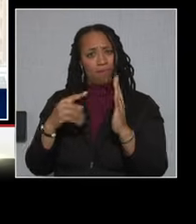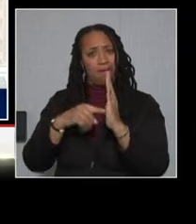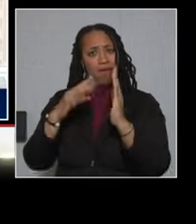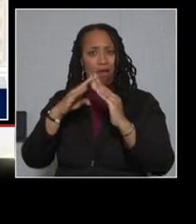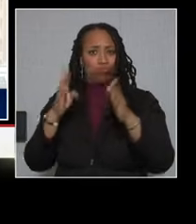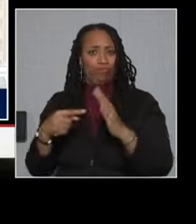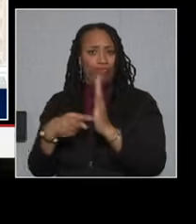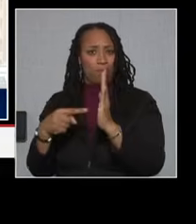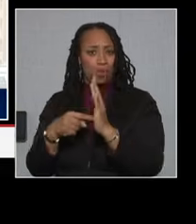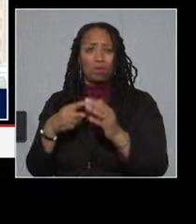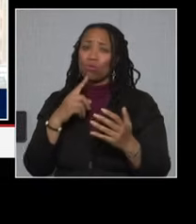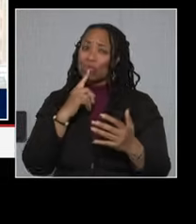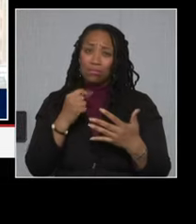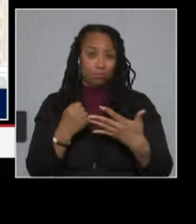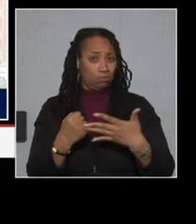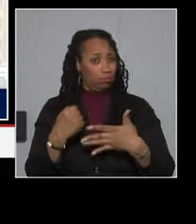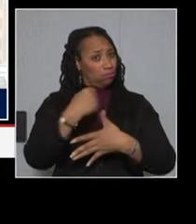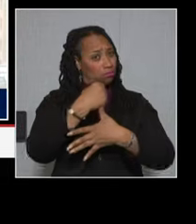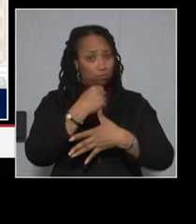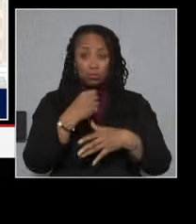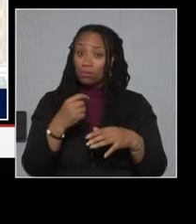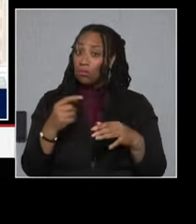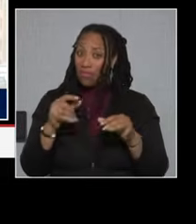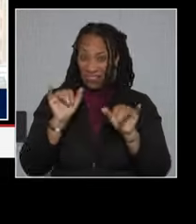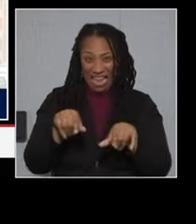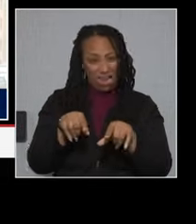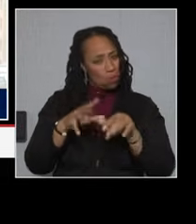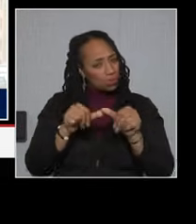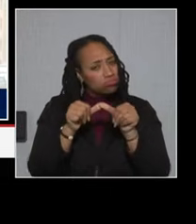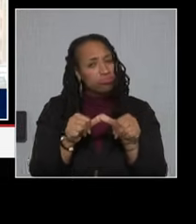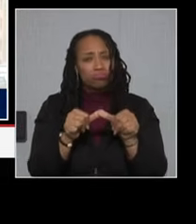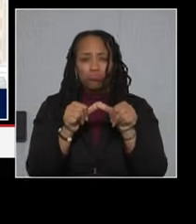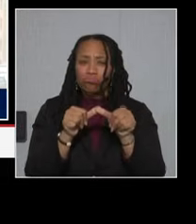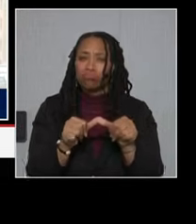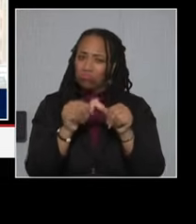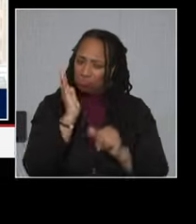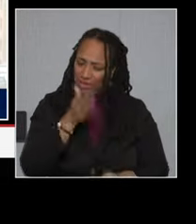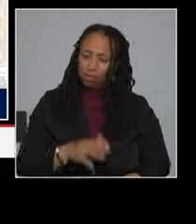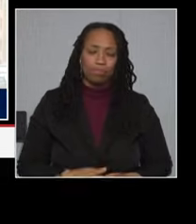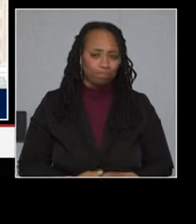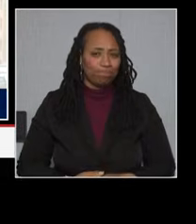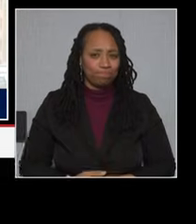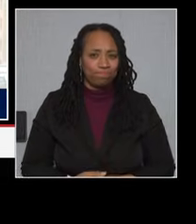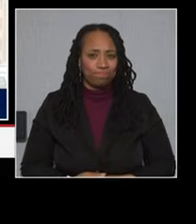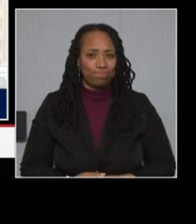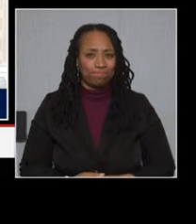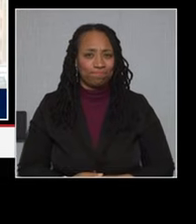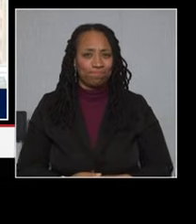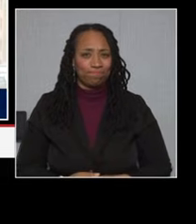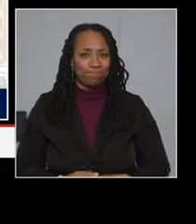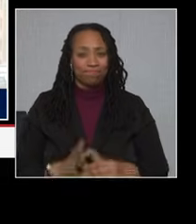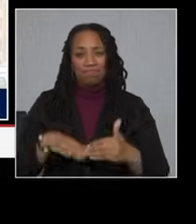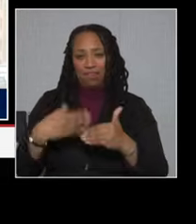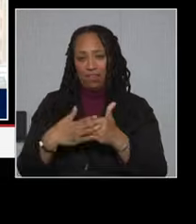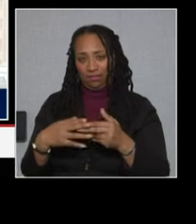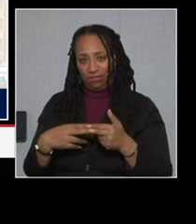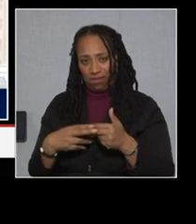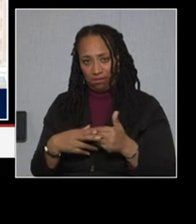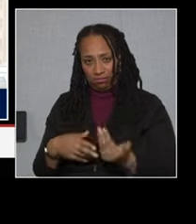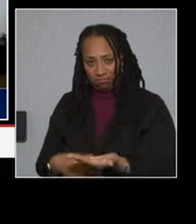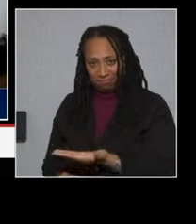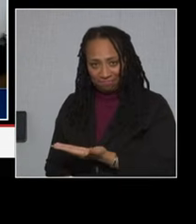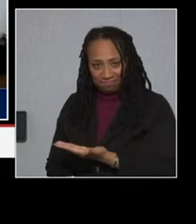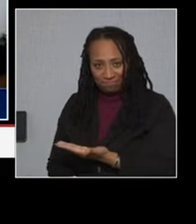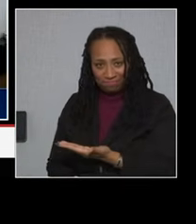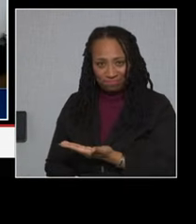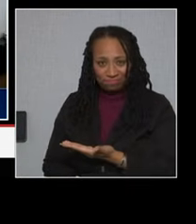Of course, the reason why the district has been a national leader in affordable housing is because of the mayor's $1.4 billion over